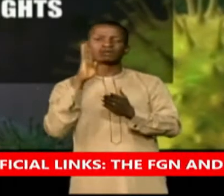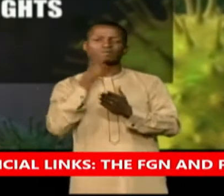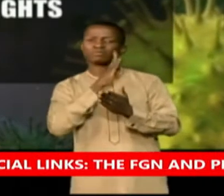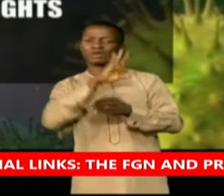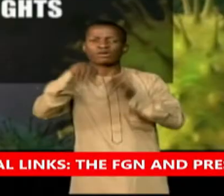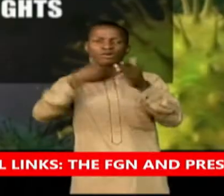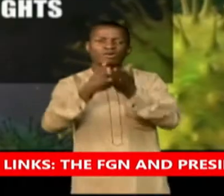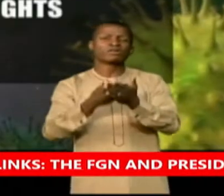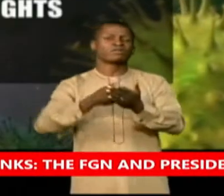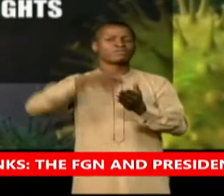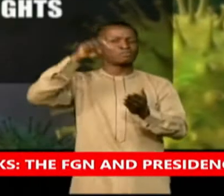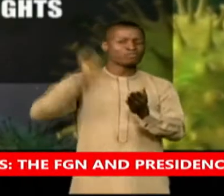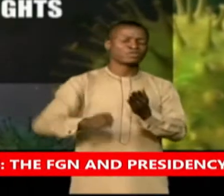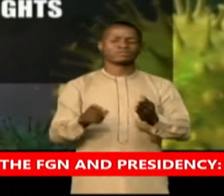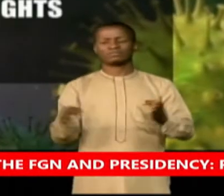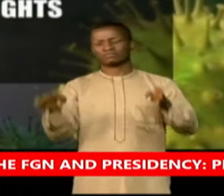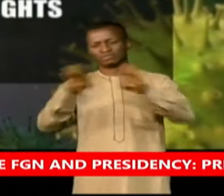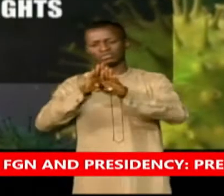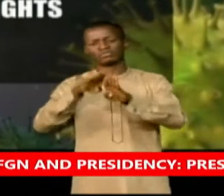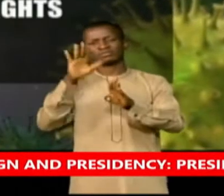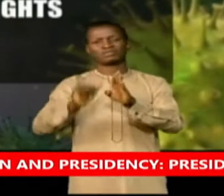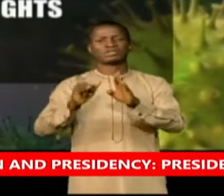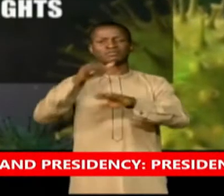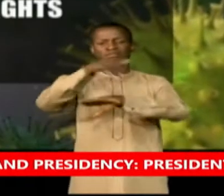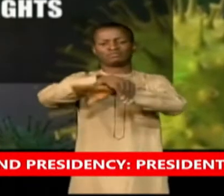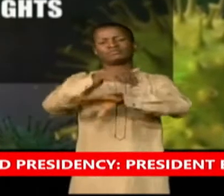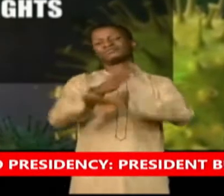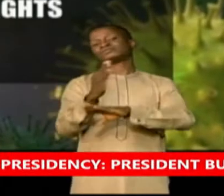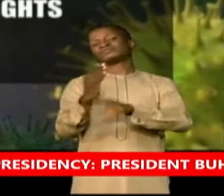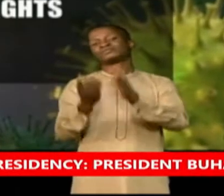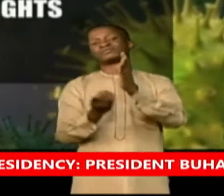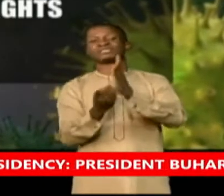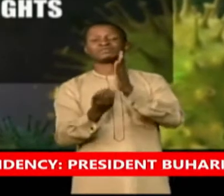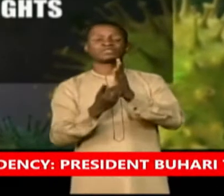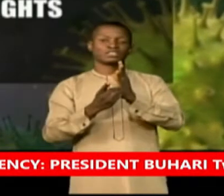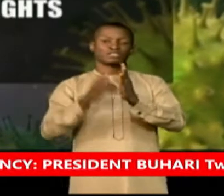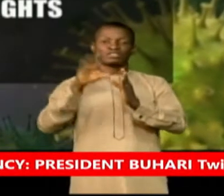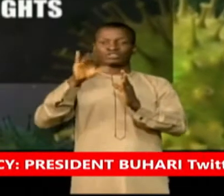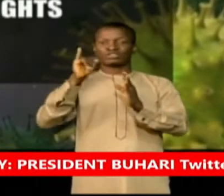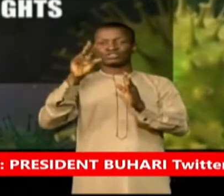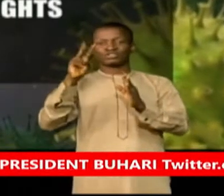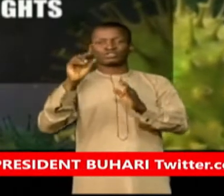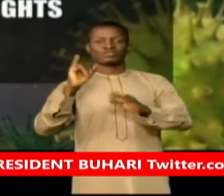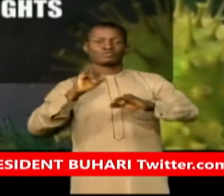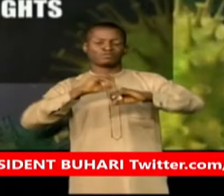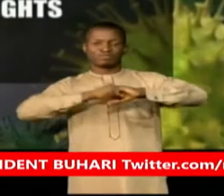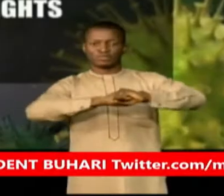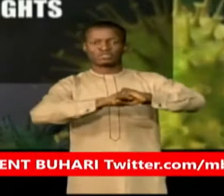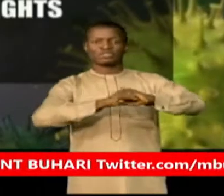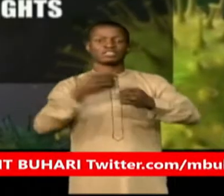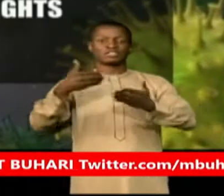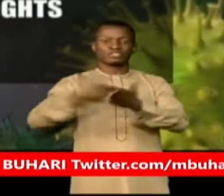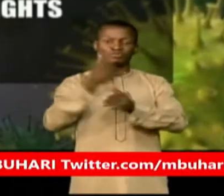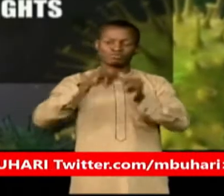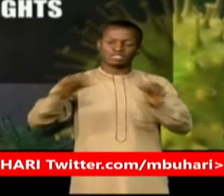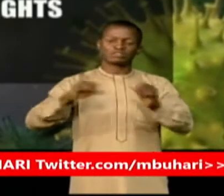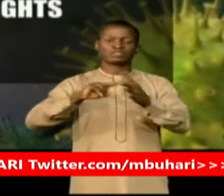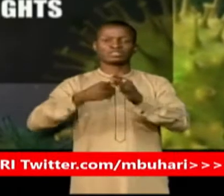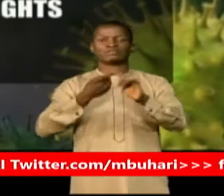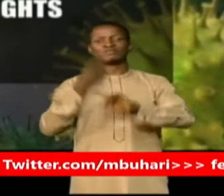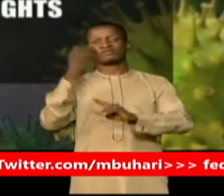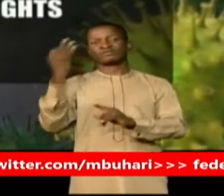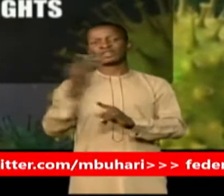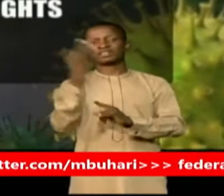other areas must be closed by midnight. The Deputy Civil Protection Minister said the new measures starting Friday would